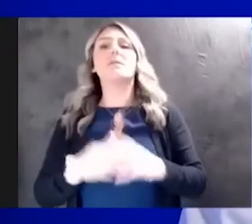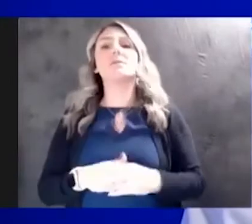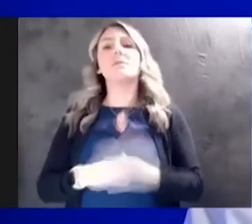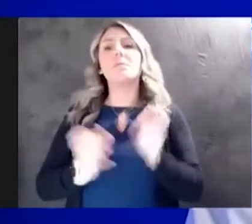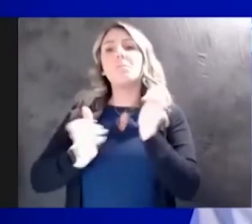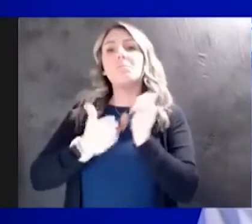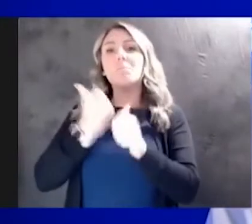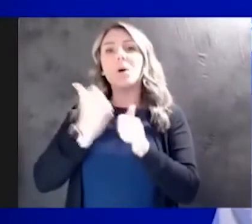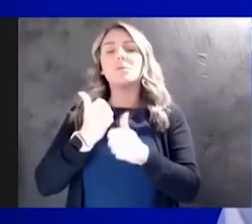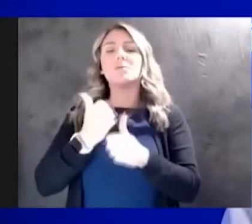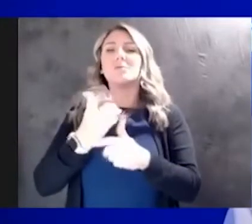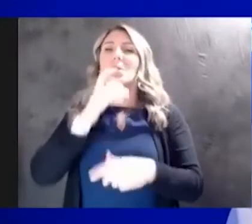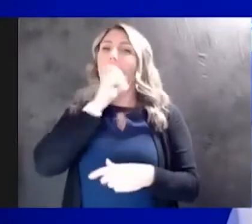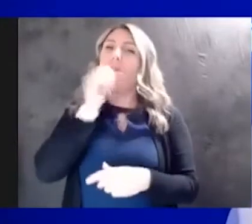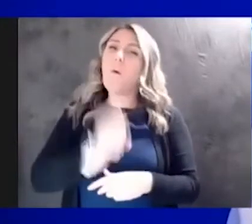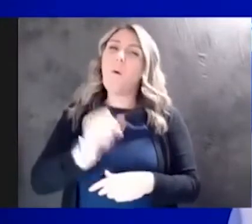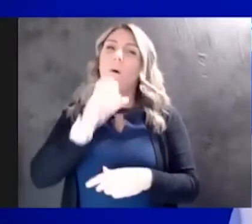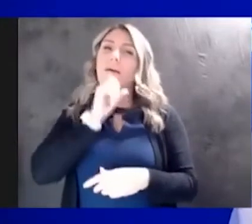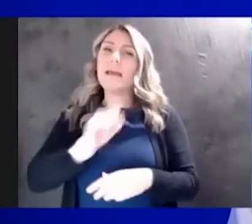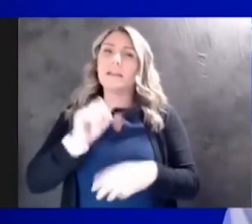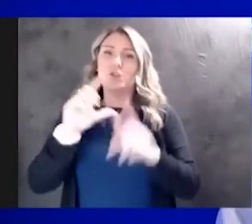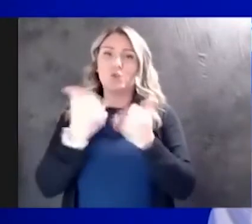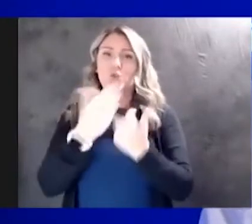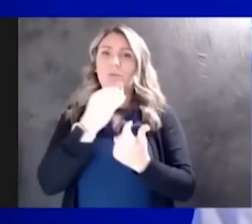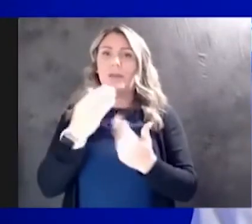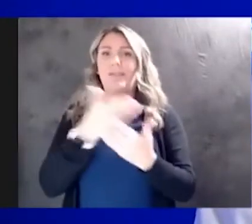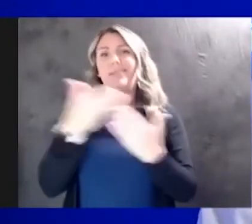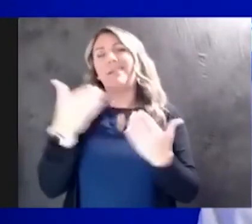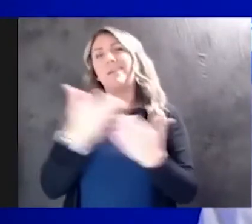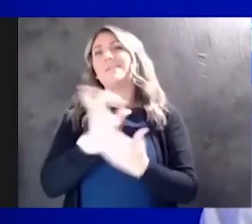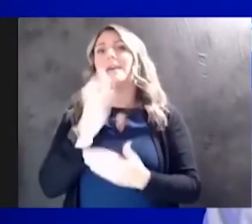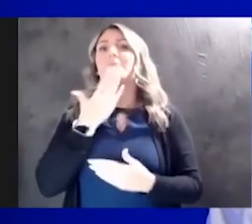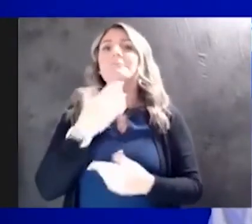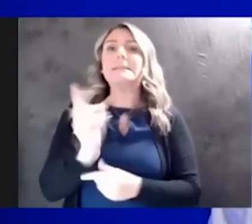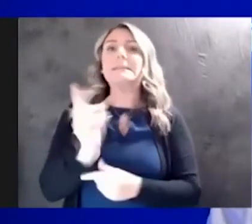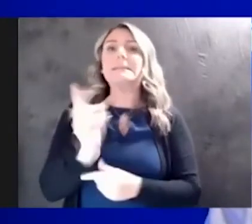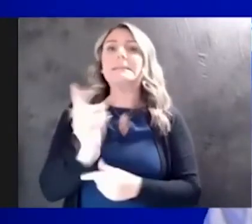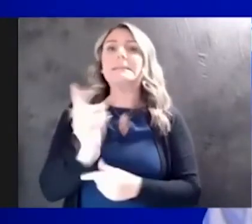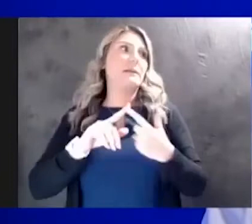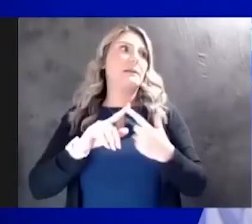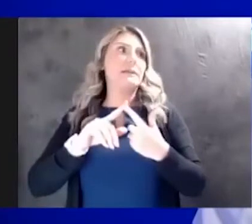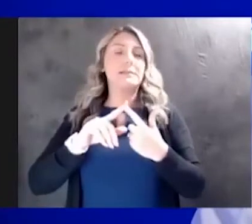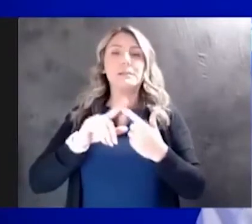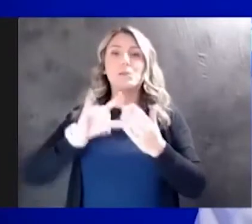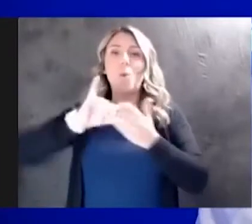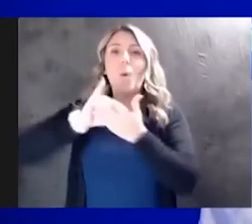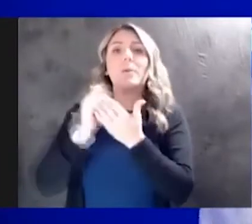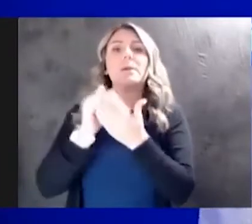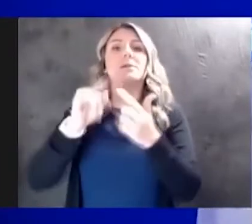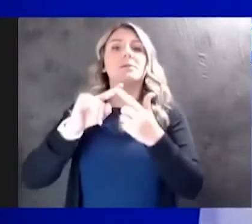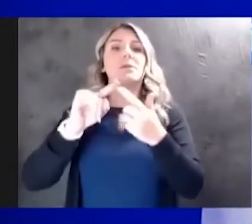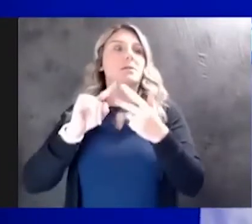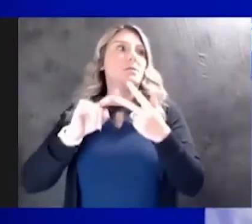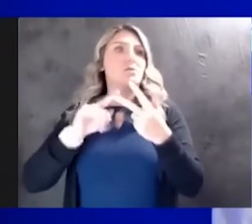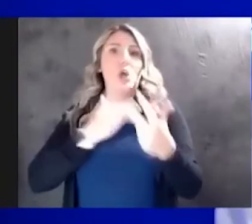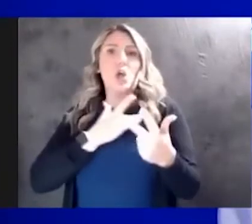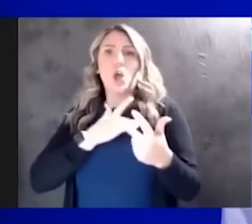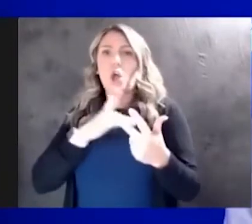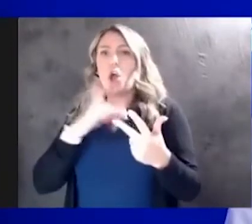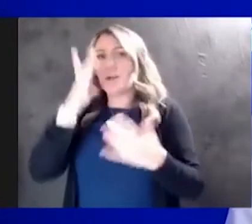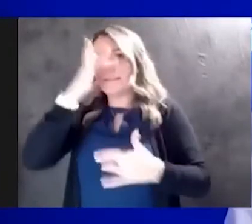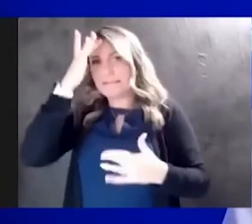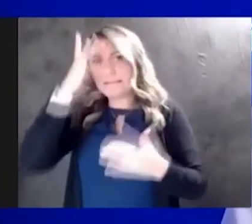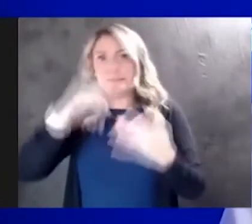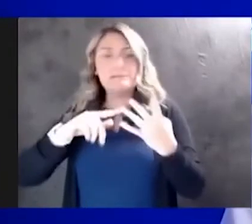older age group, and they did have things such as diabetes, obesity, coronary artery disease, lung disease. So there